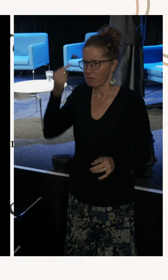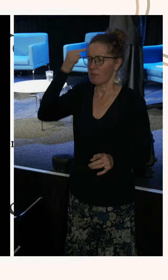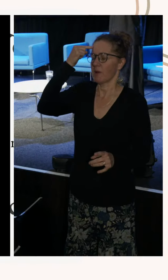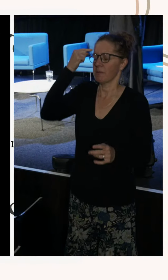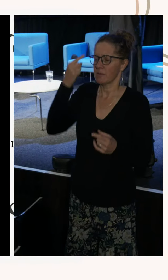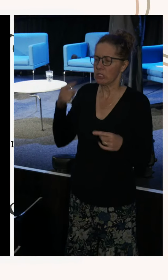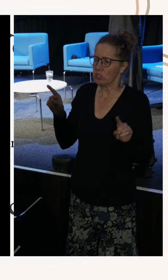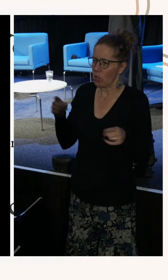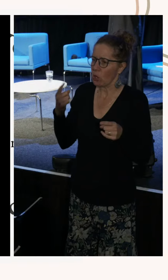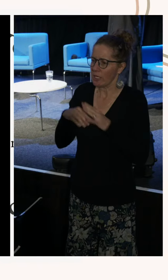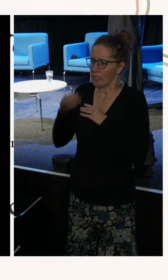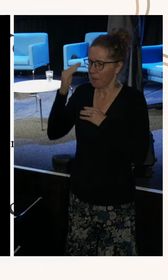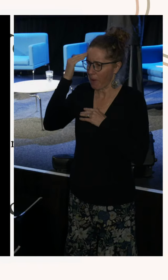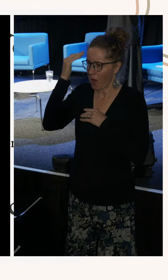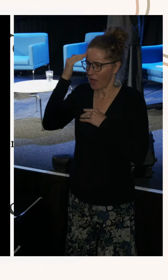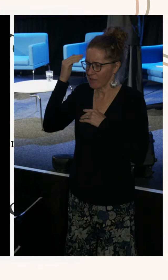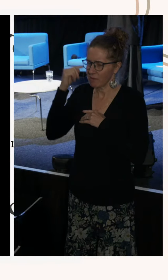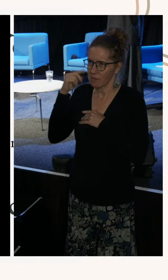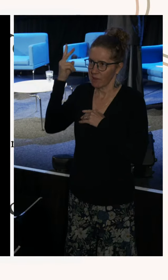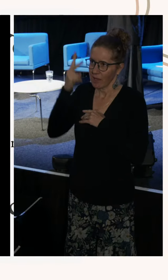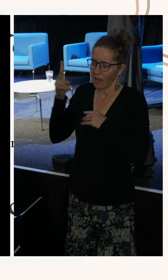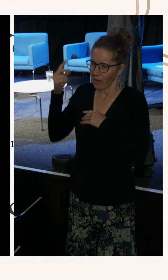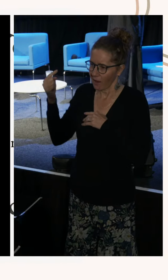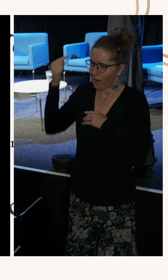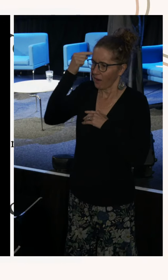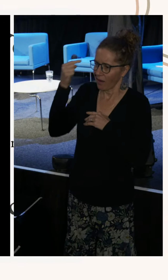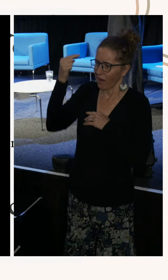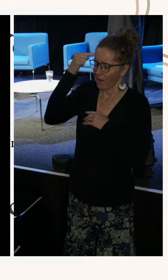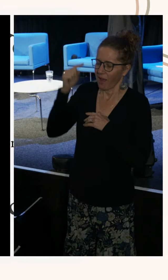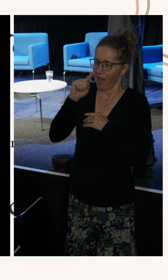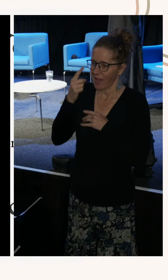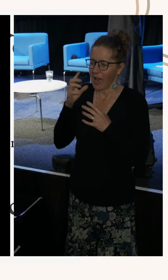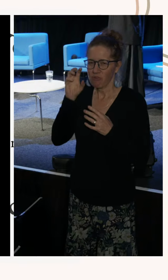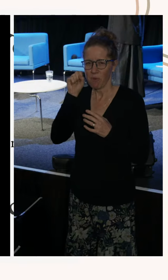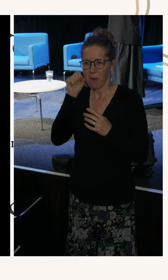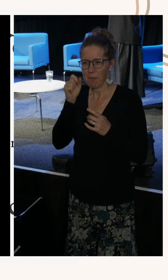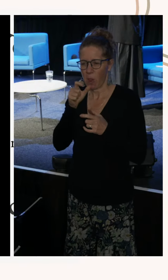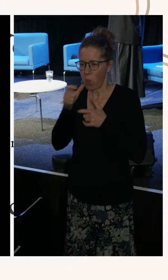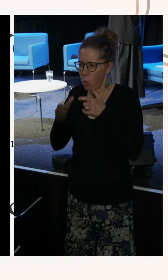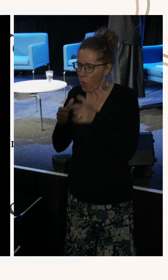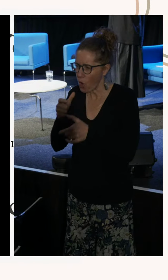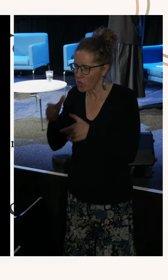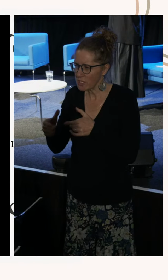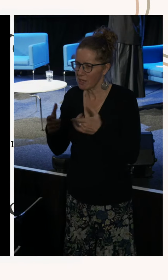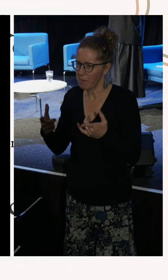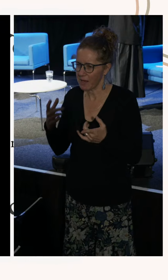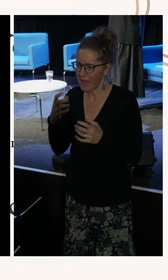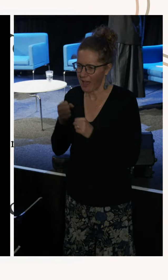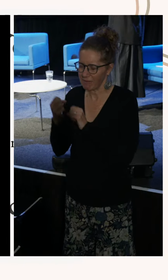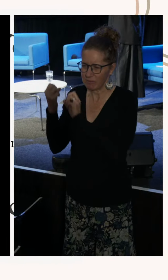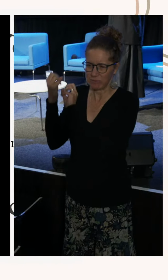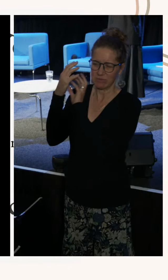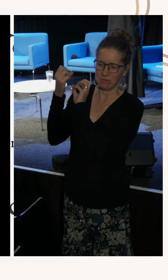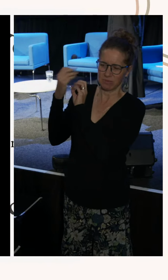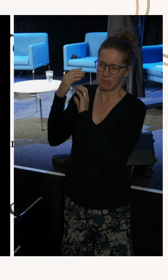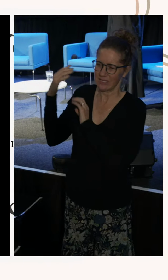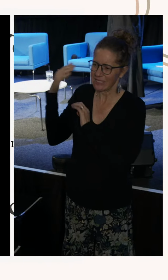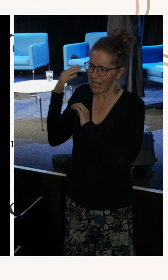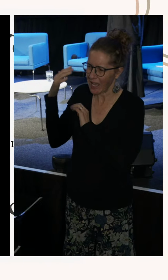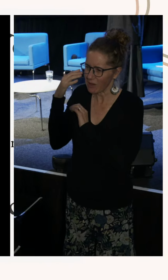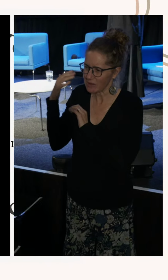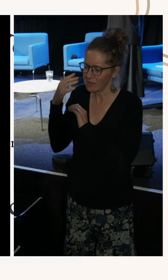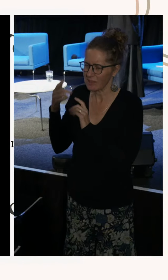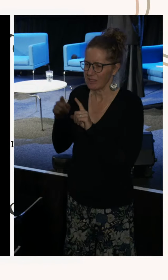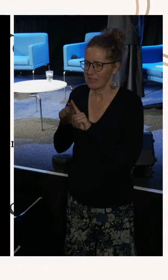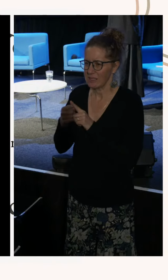inadvertently. It refuses to relent. I can't recall the lyrics, but there is a guttural, almost barking sound, more discreet than DMX, less playful than early